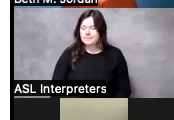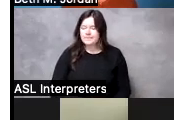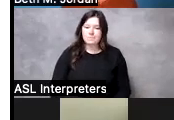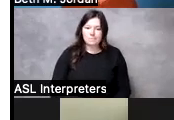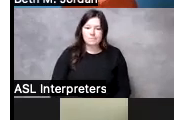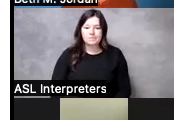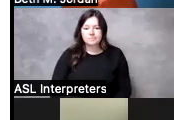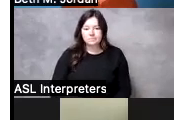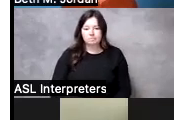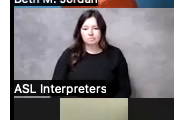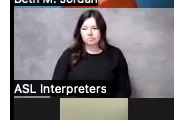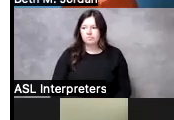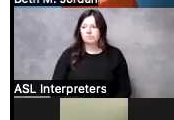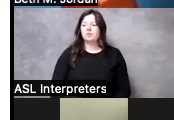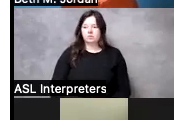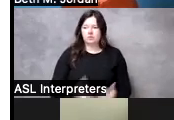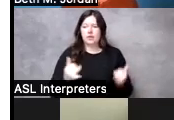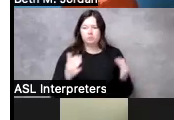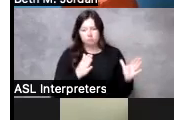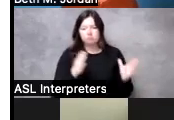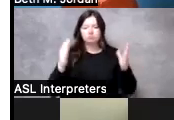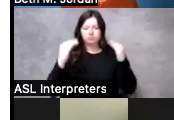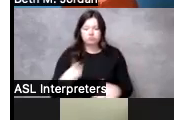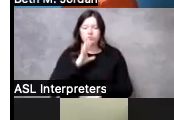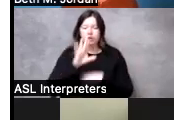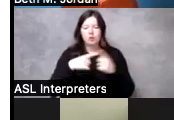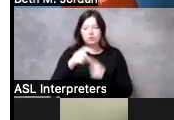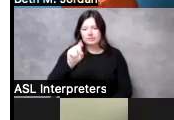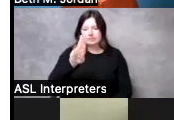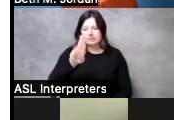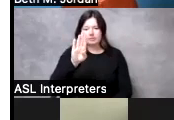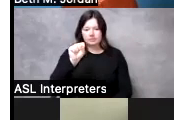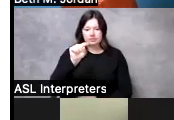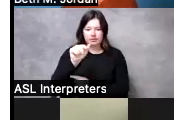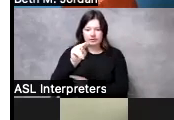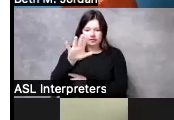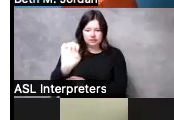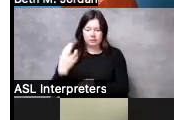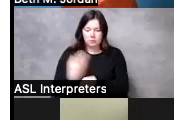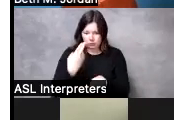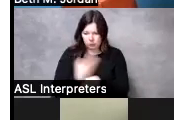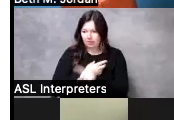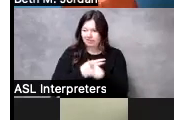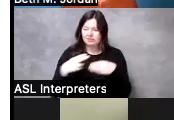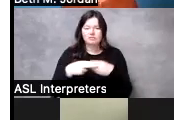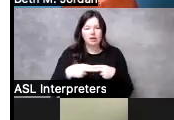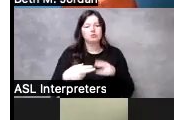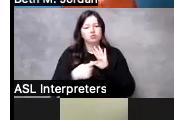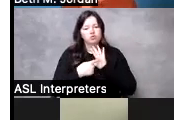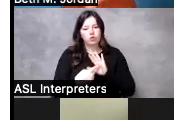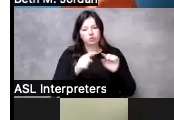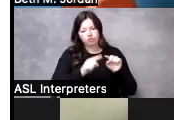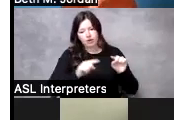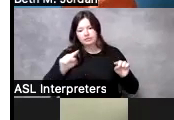So let's take a look at substance use. This slide, also from the KIP survey, illustrates trends in substance use